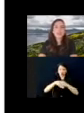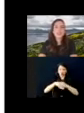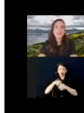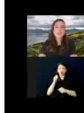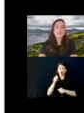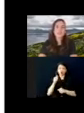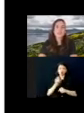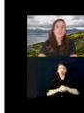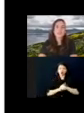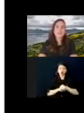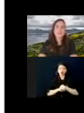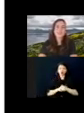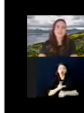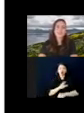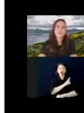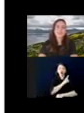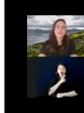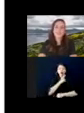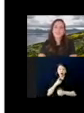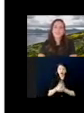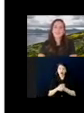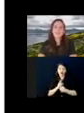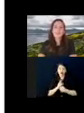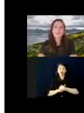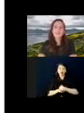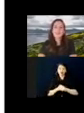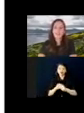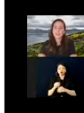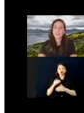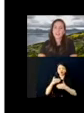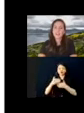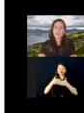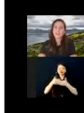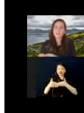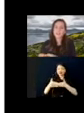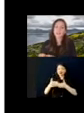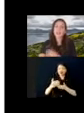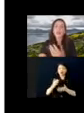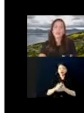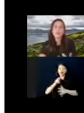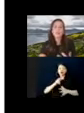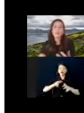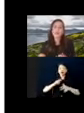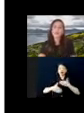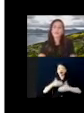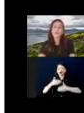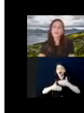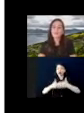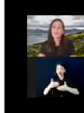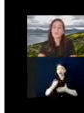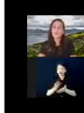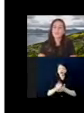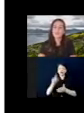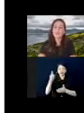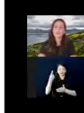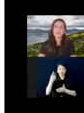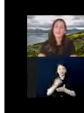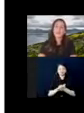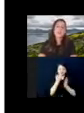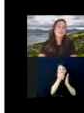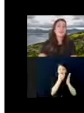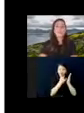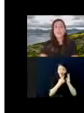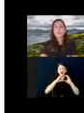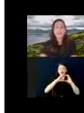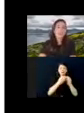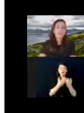think about, you know, simpler ways within the existing system that we can design, for example, compensation packages for agents, or, you